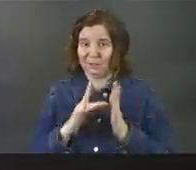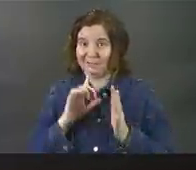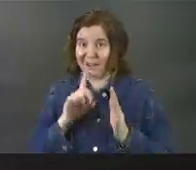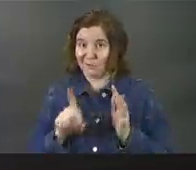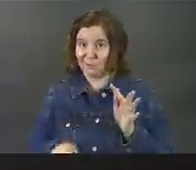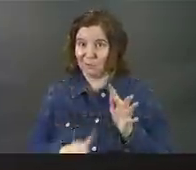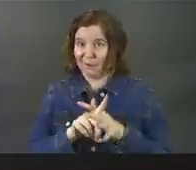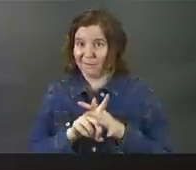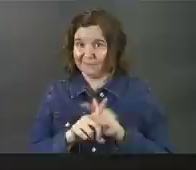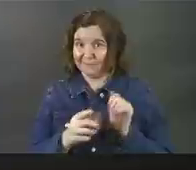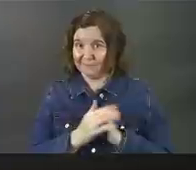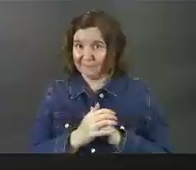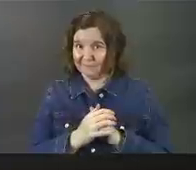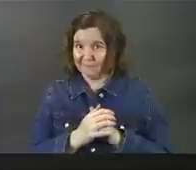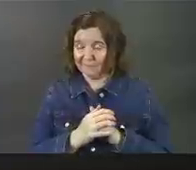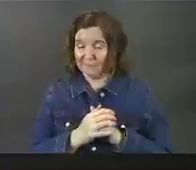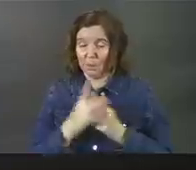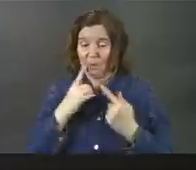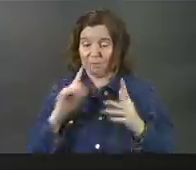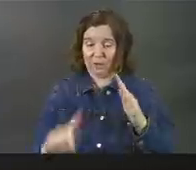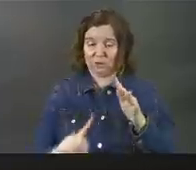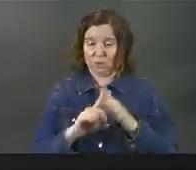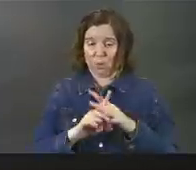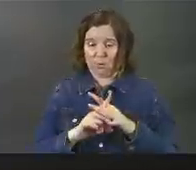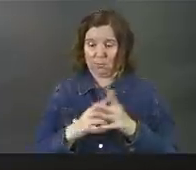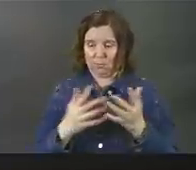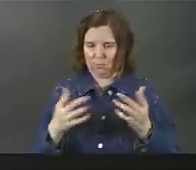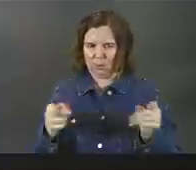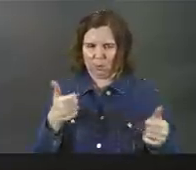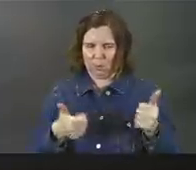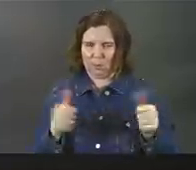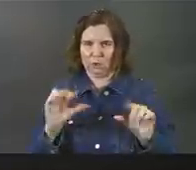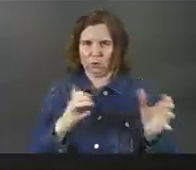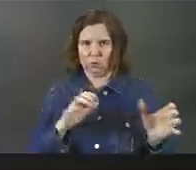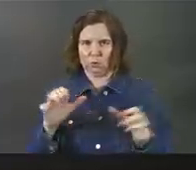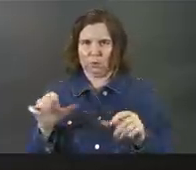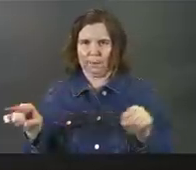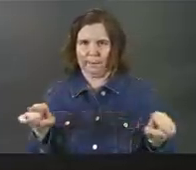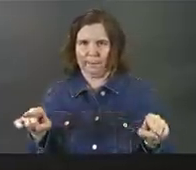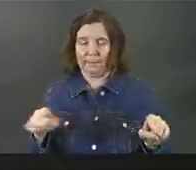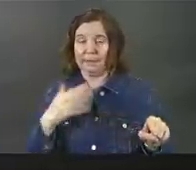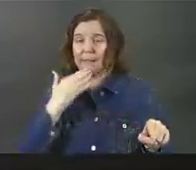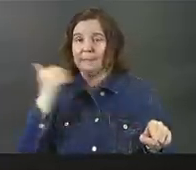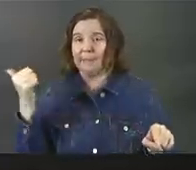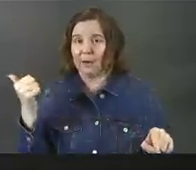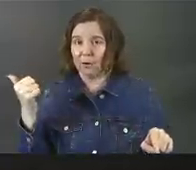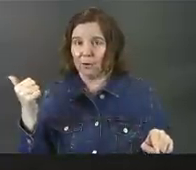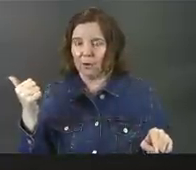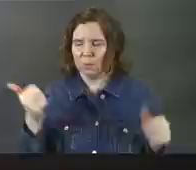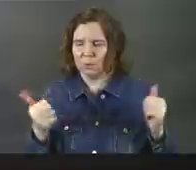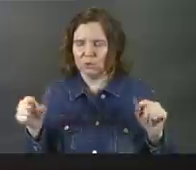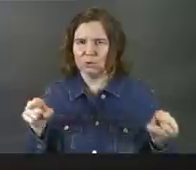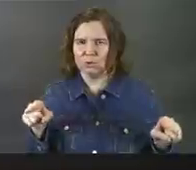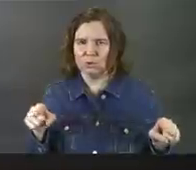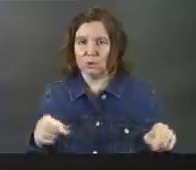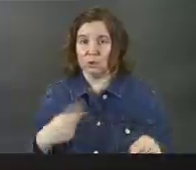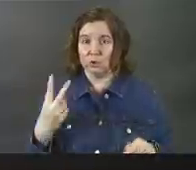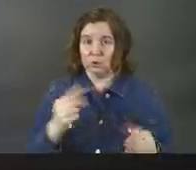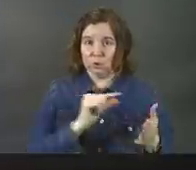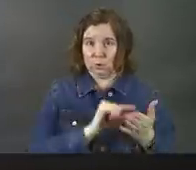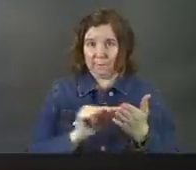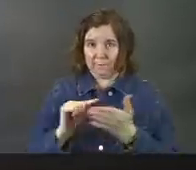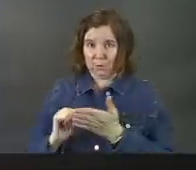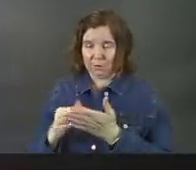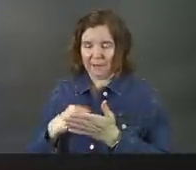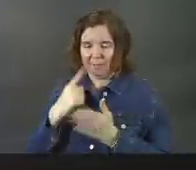Jesus arrived? When Jesus finally showed up on the scene, which group of people did better when he got there? So two verses